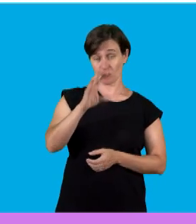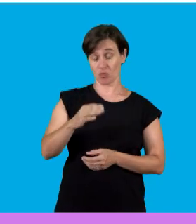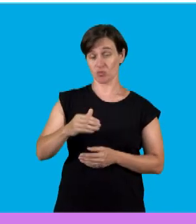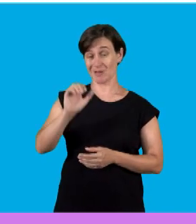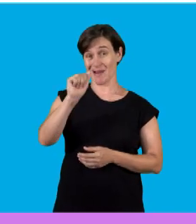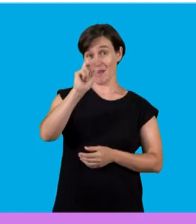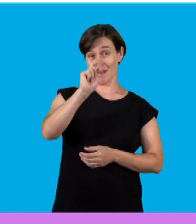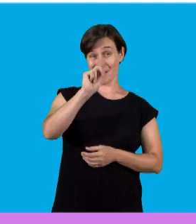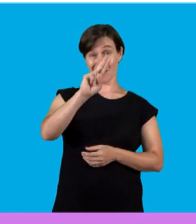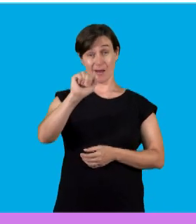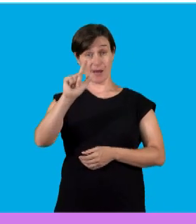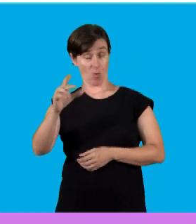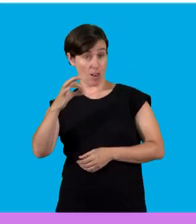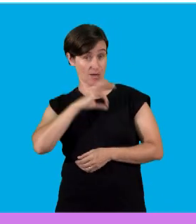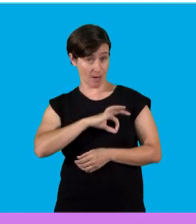annual